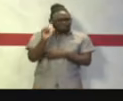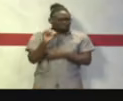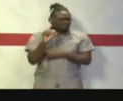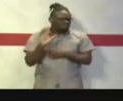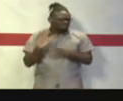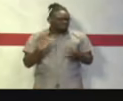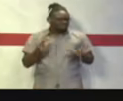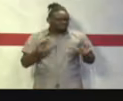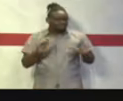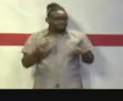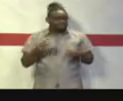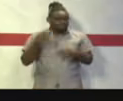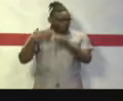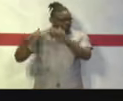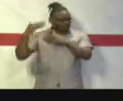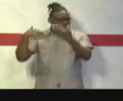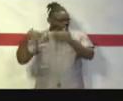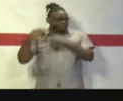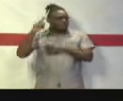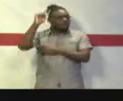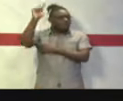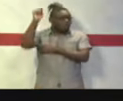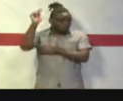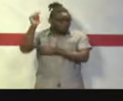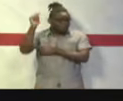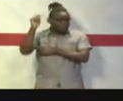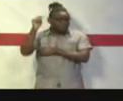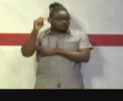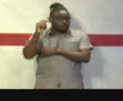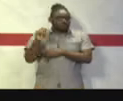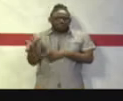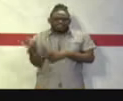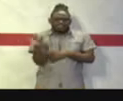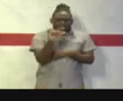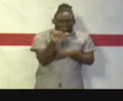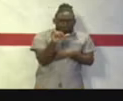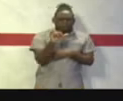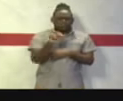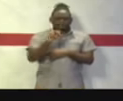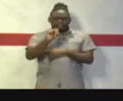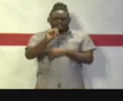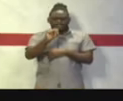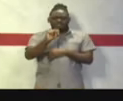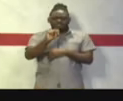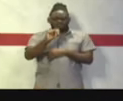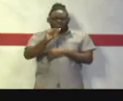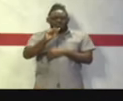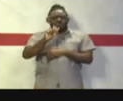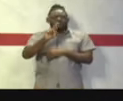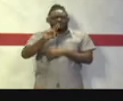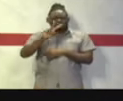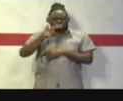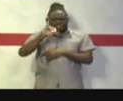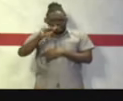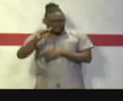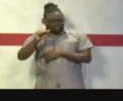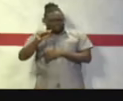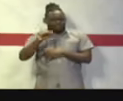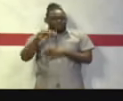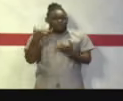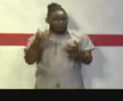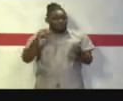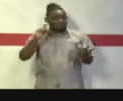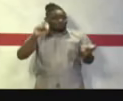seen Tobago being on par with Nariva-Mayaro, which is now standing at 1.4%. That has changed significantly, with